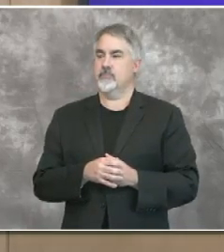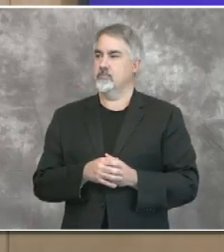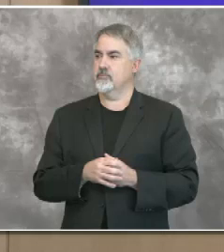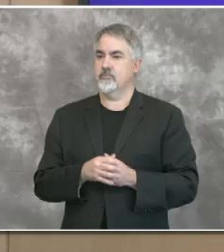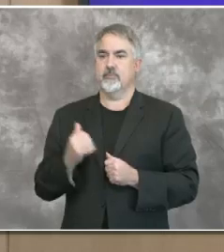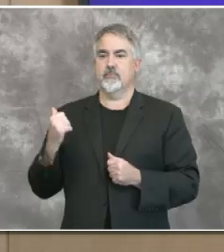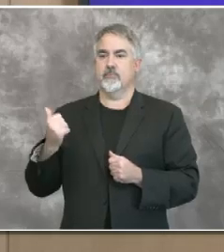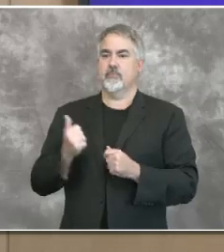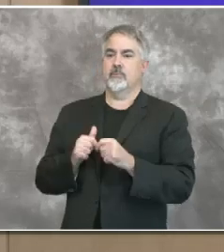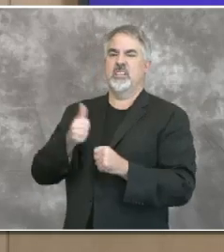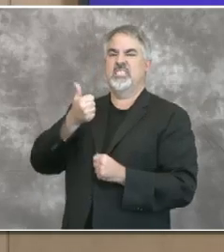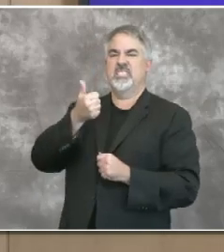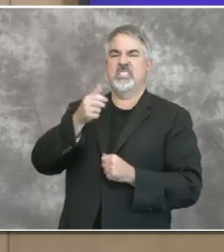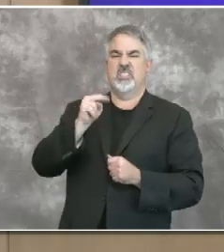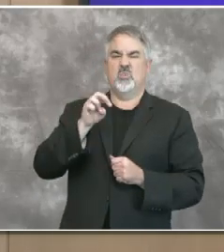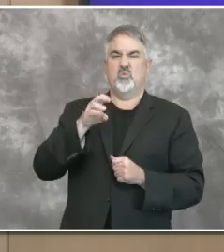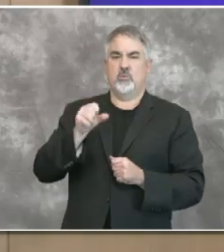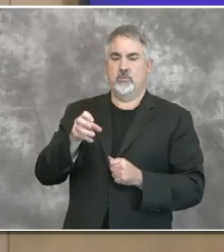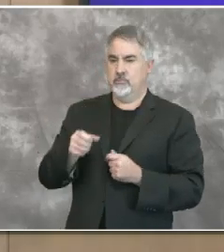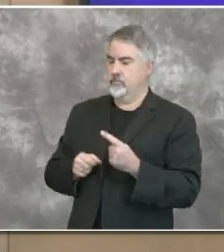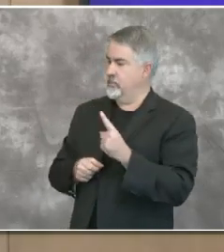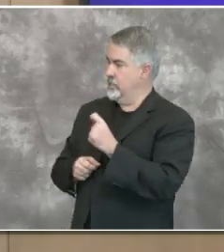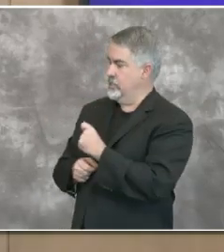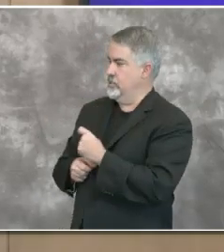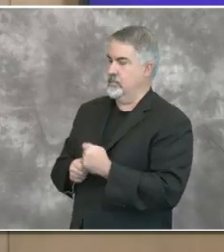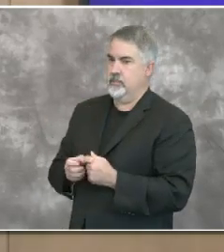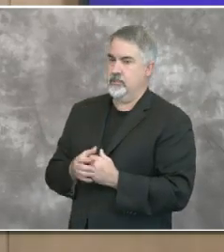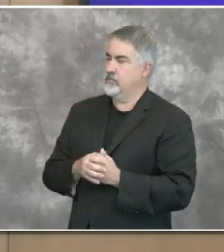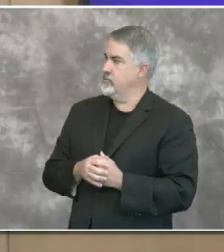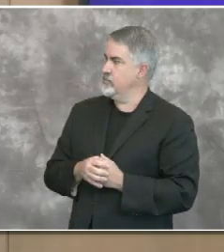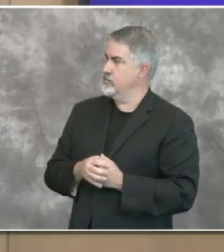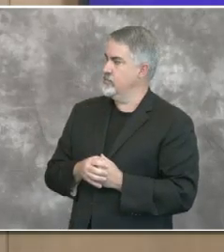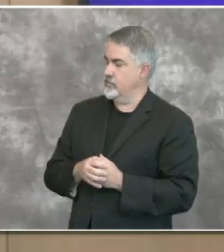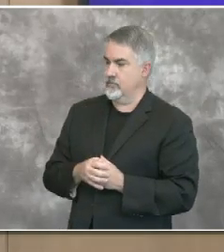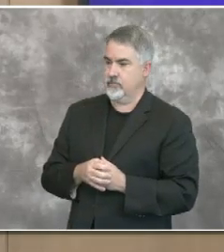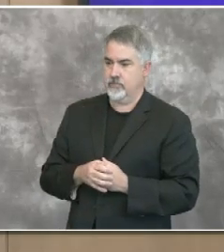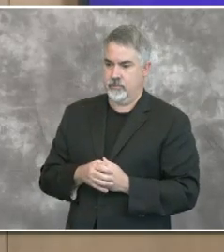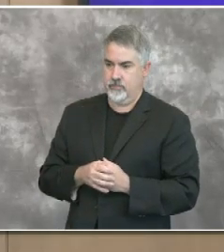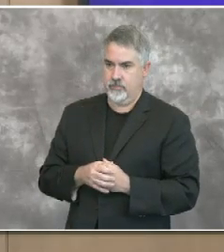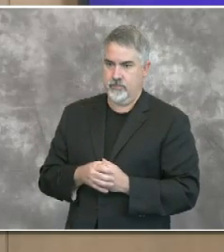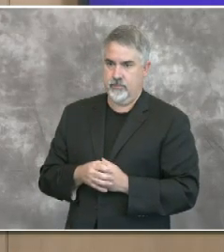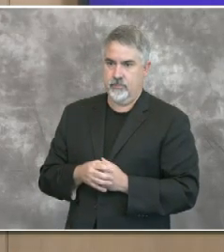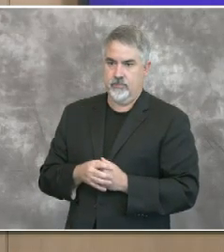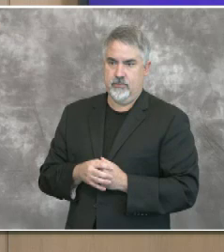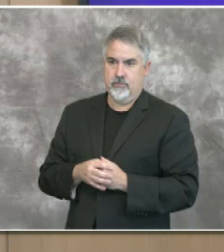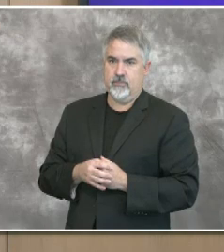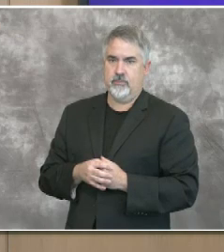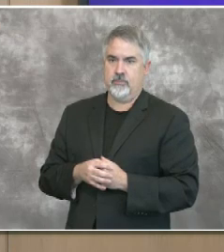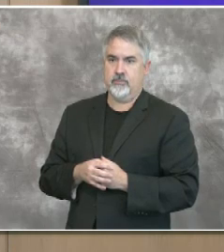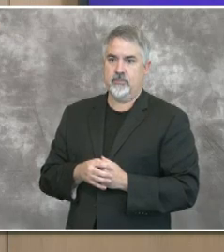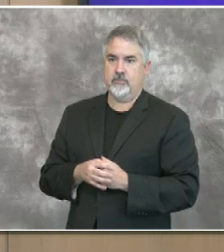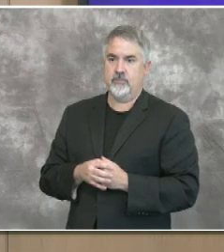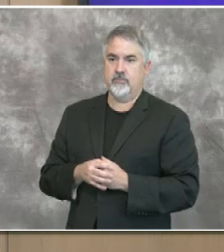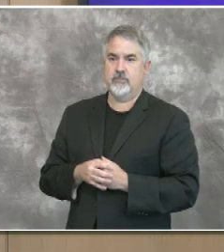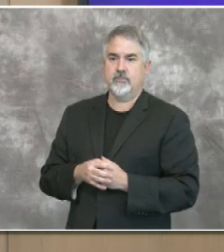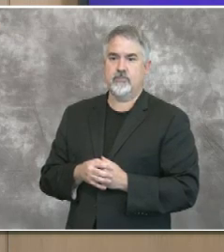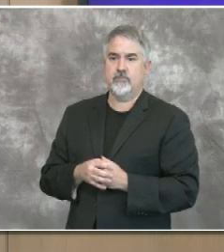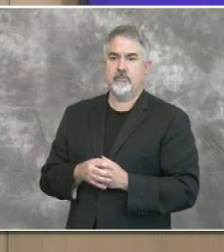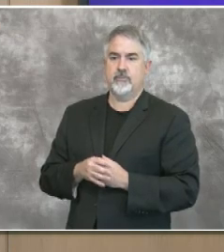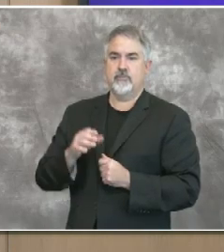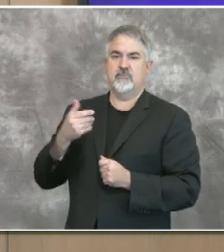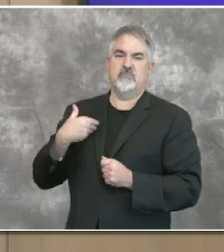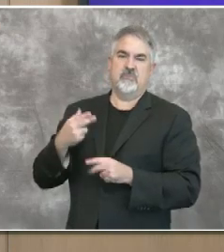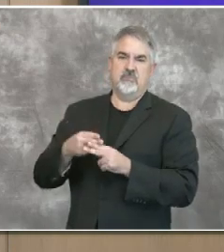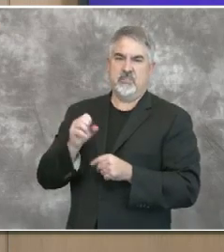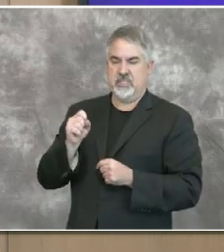10 News, please state your name and question. Yes, hi, this is Steve Atkinson with 10 News. I heard Supervisor Fletcher